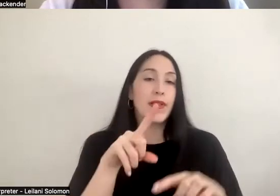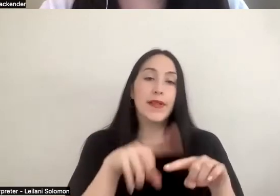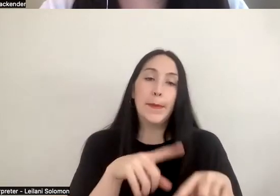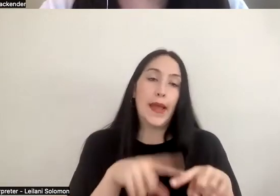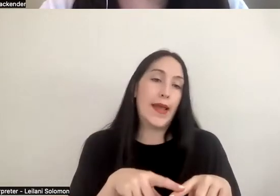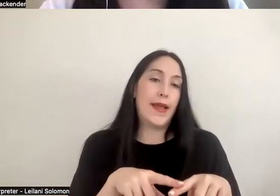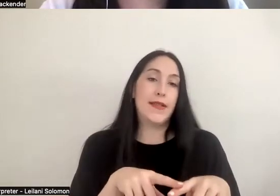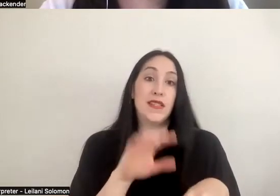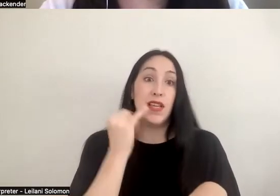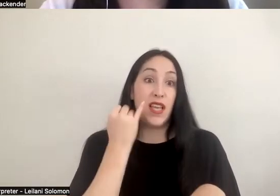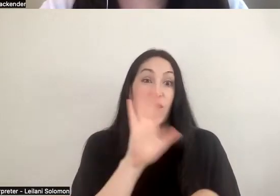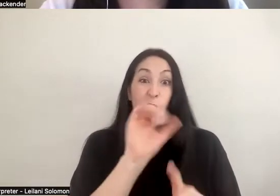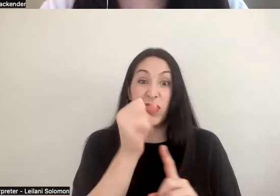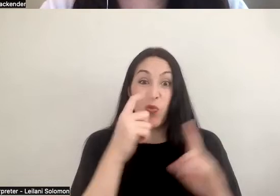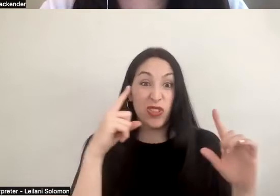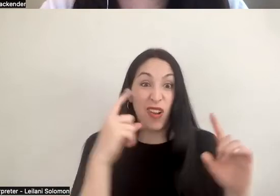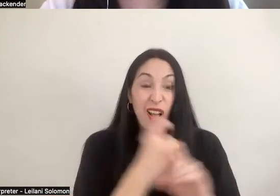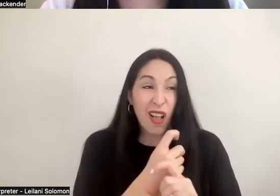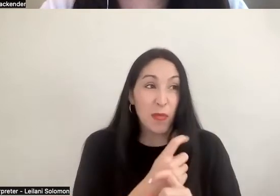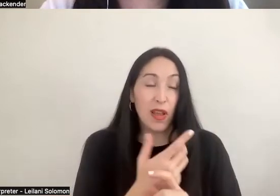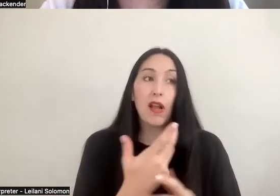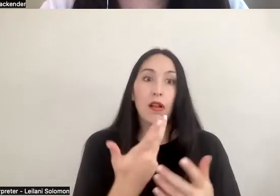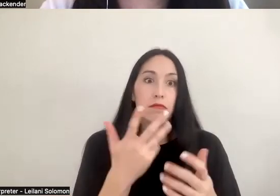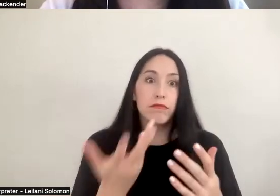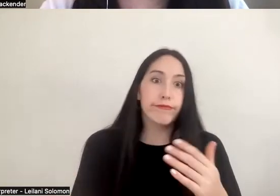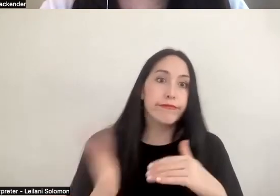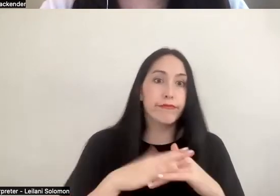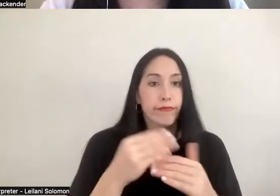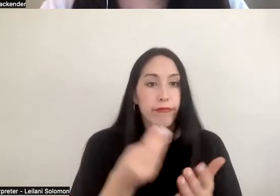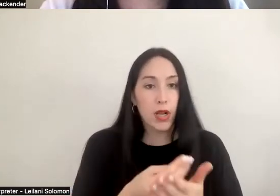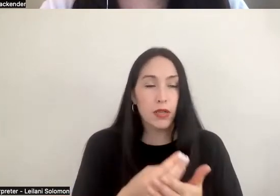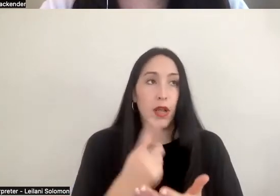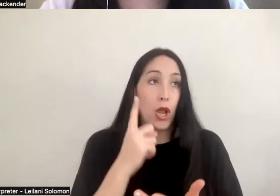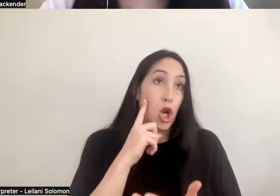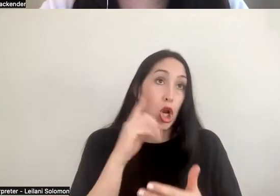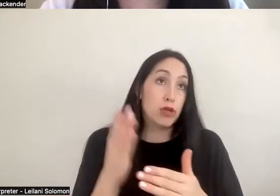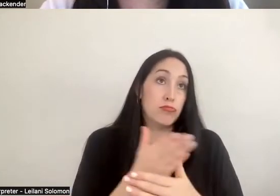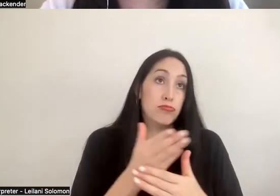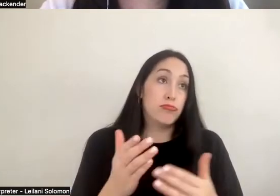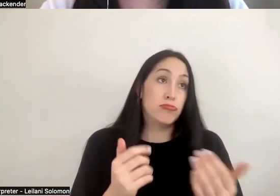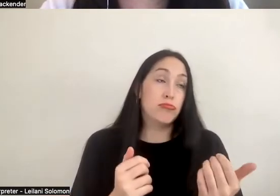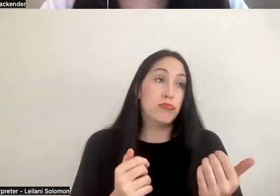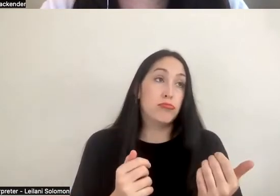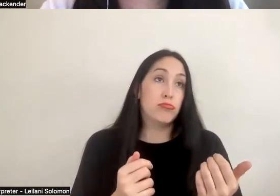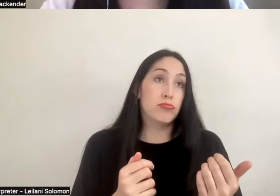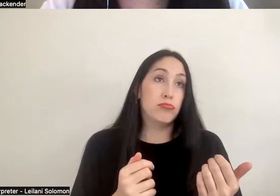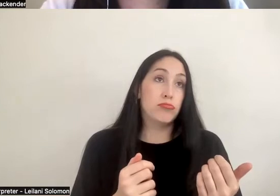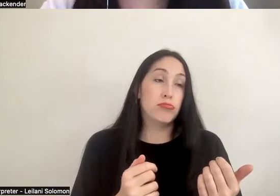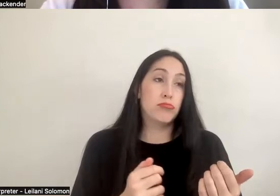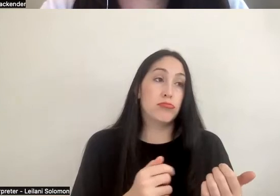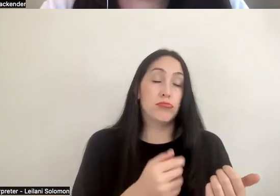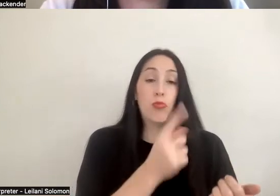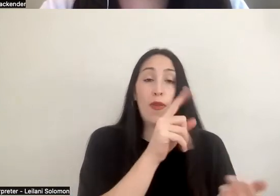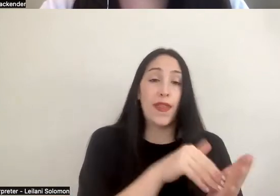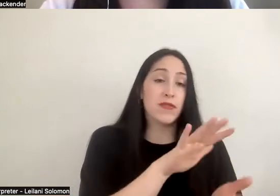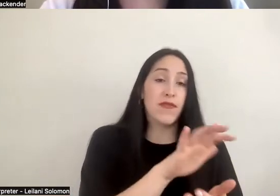can be. I've heard of ranges from, a 1,500, 2,000 to 5,000 plus, right?